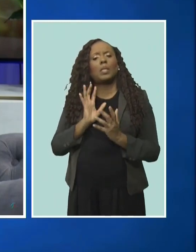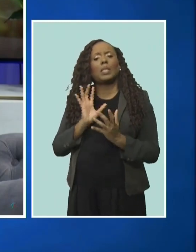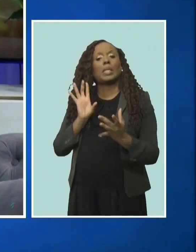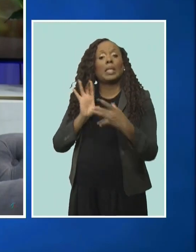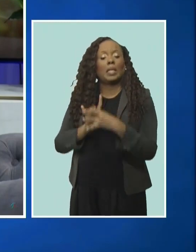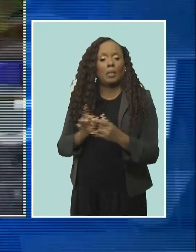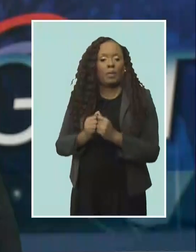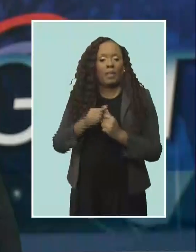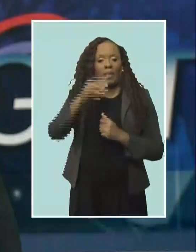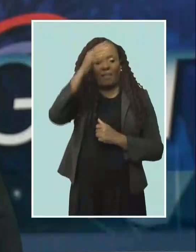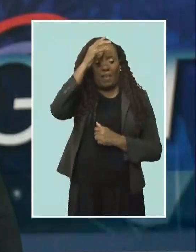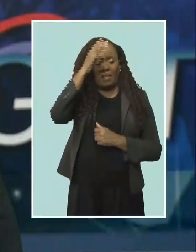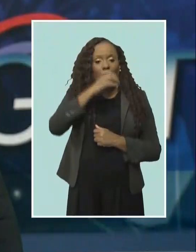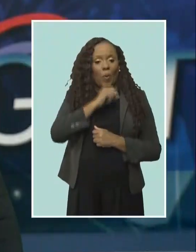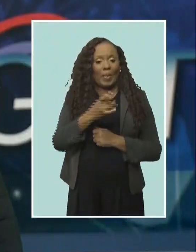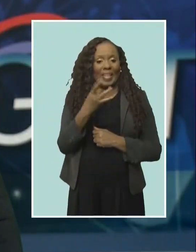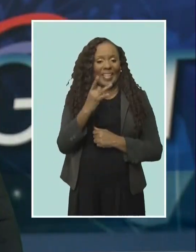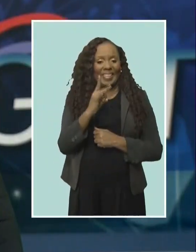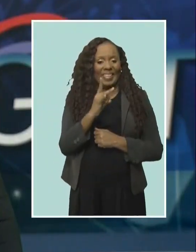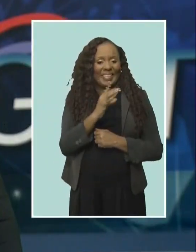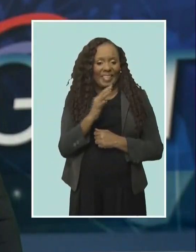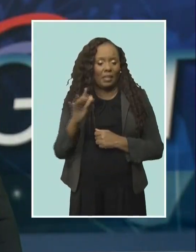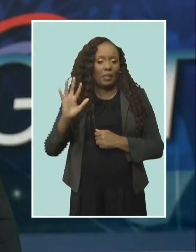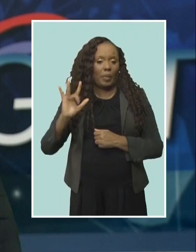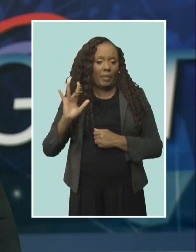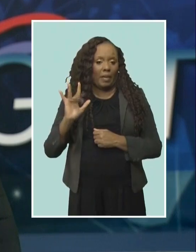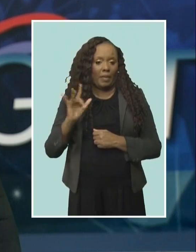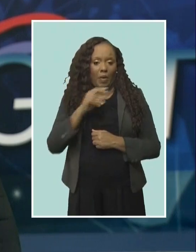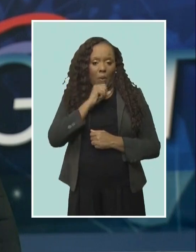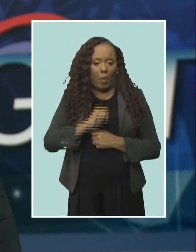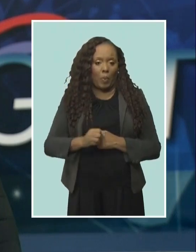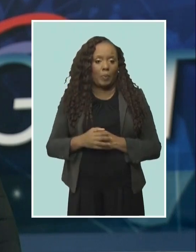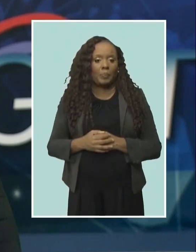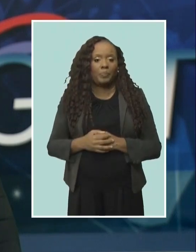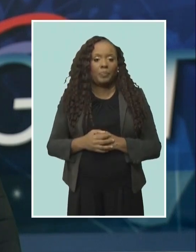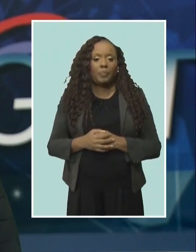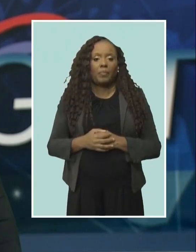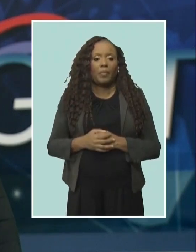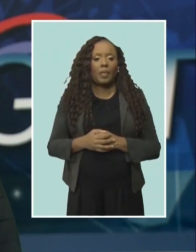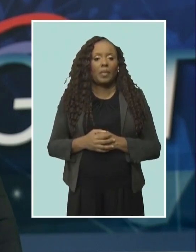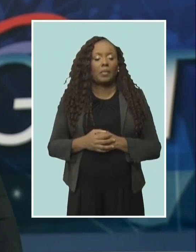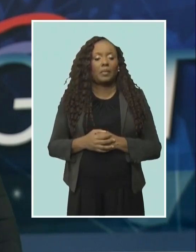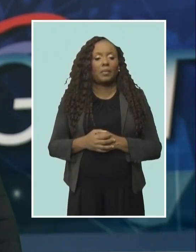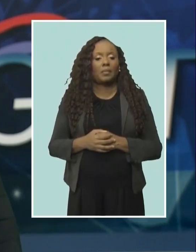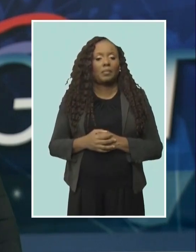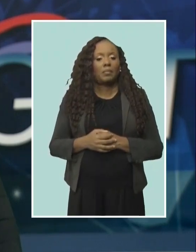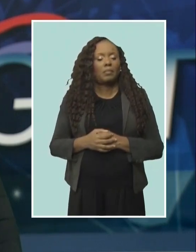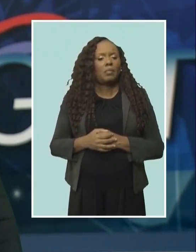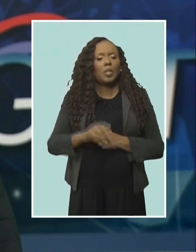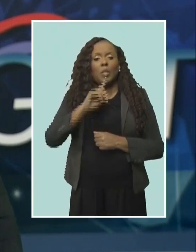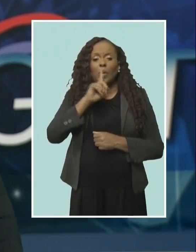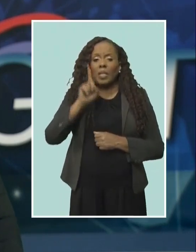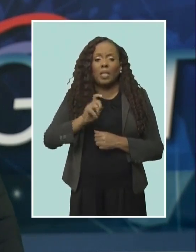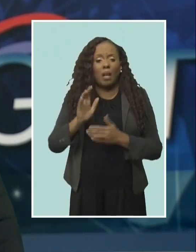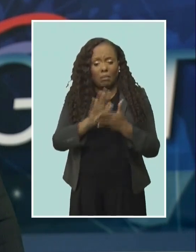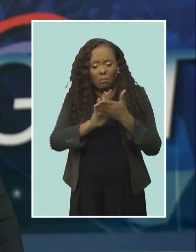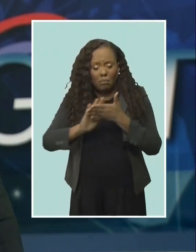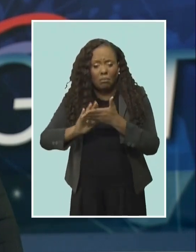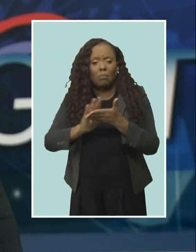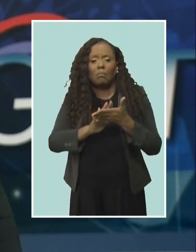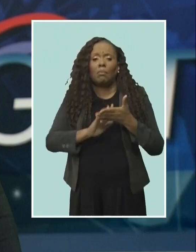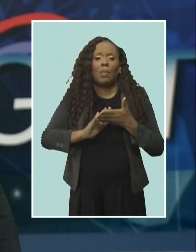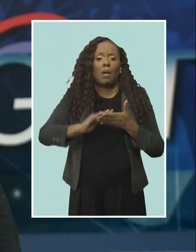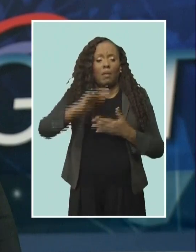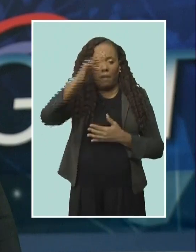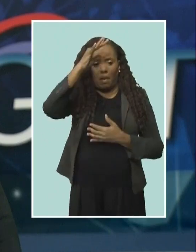fathers. Mr. Sargent says fatherhood has not been given the praise it deserves over the years, and he notes